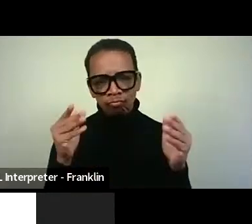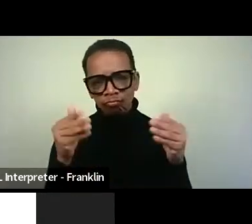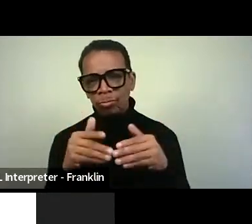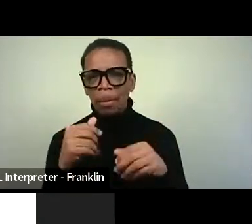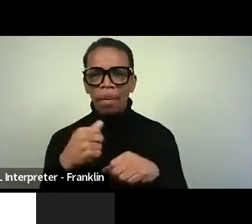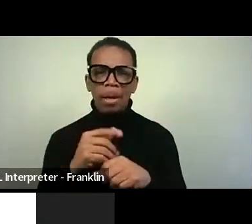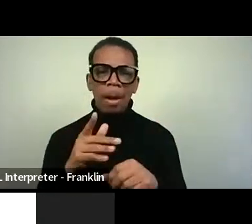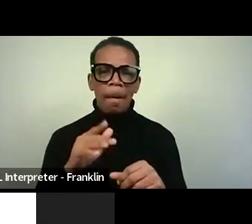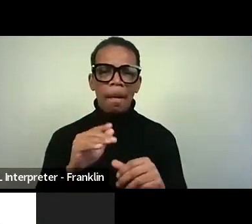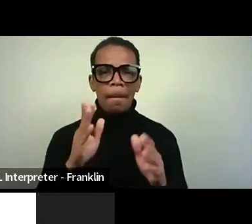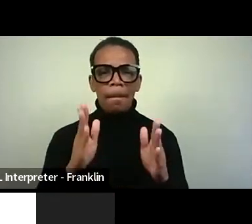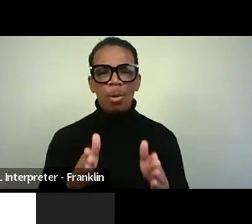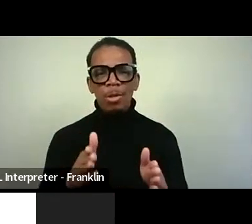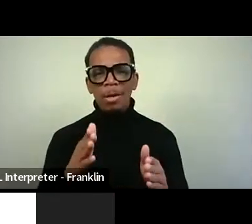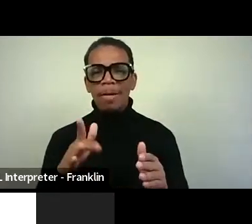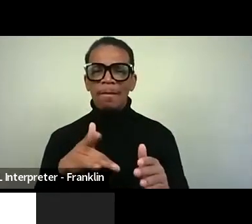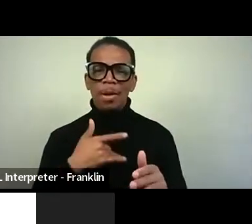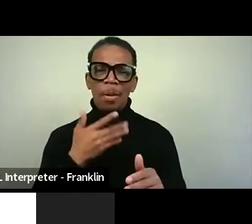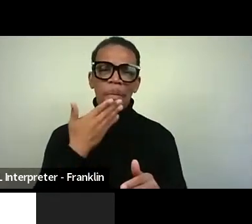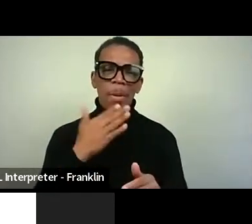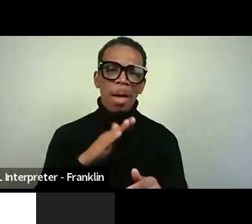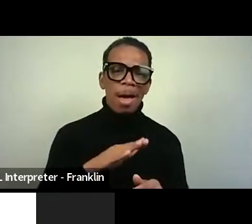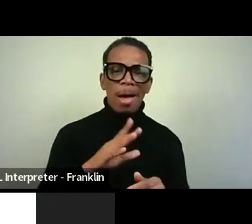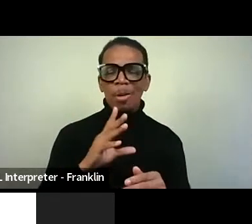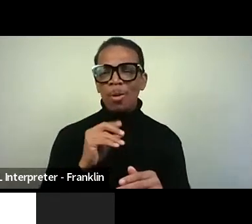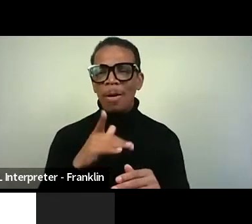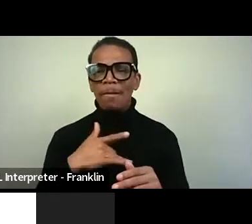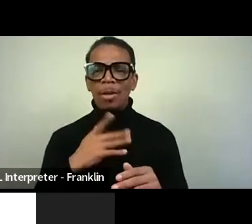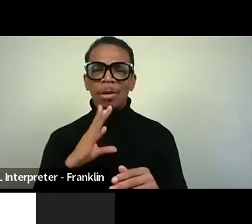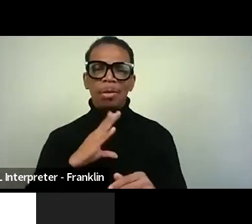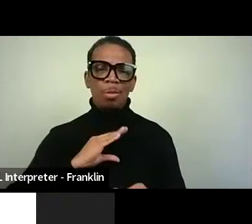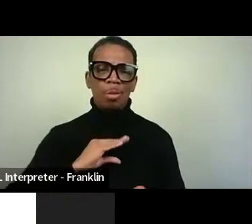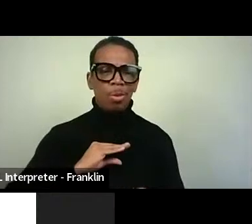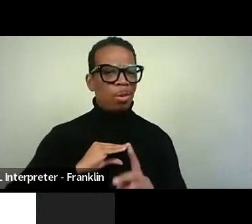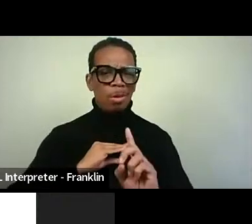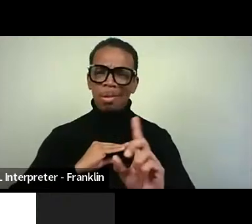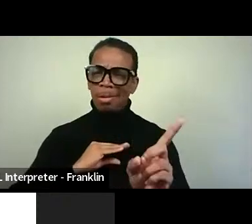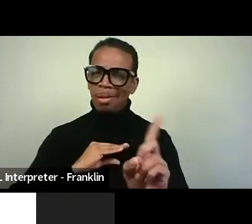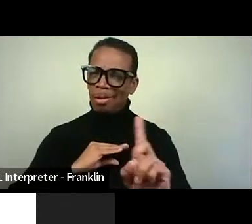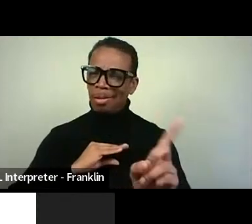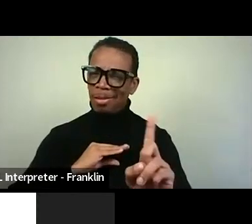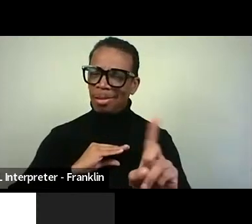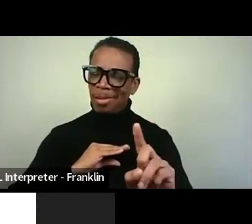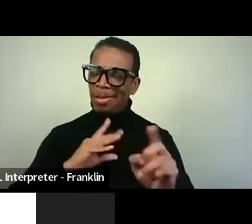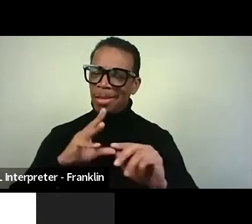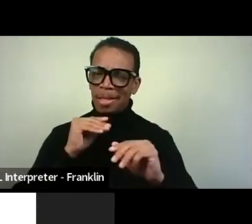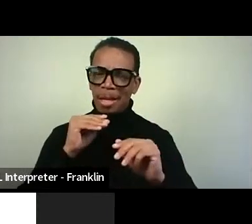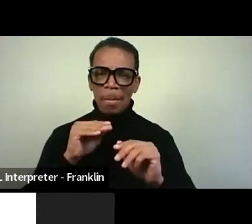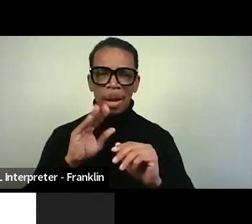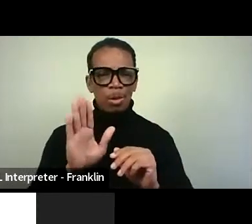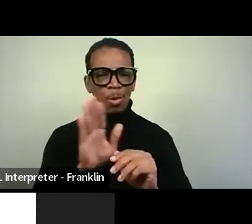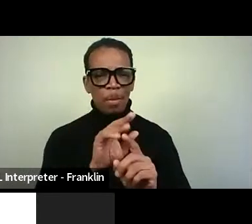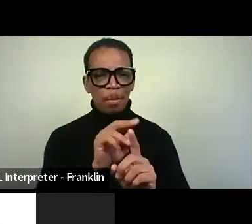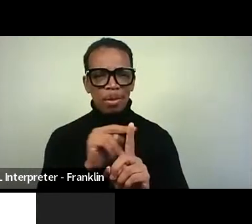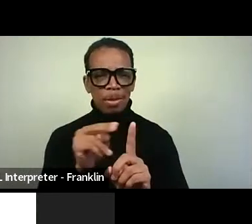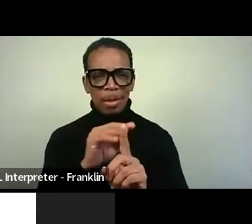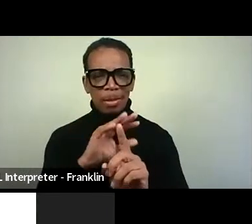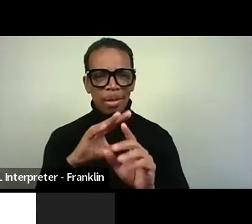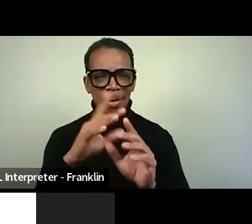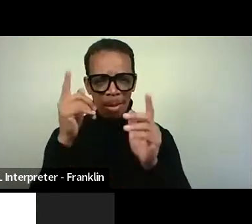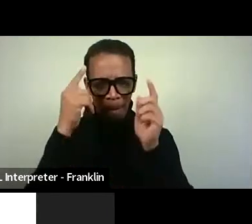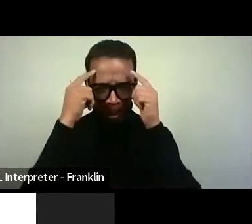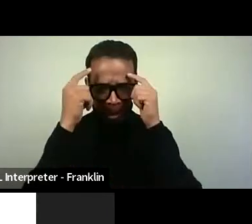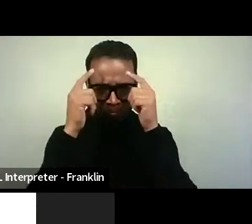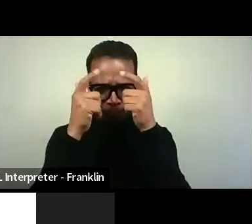a person feel bad or feel less than. It's more about expanding the perspective and expanding the mind